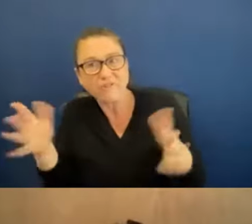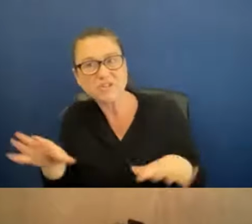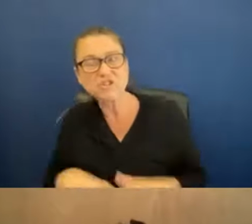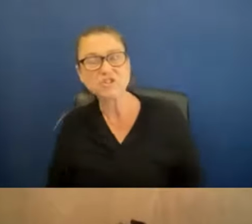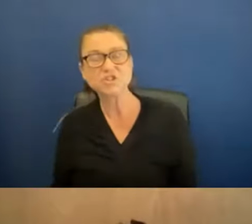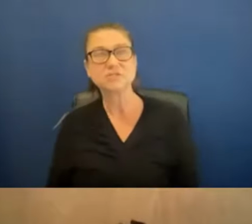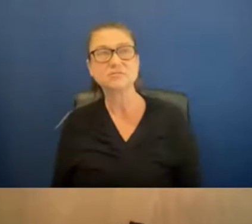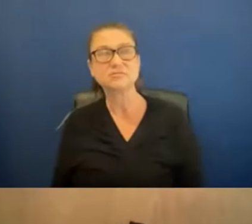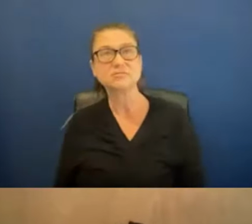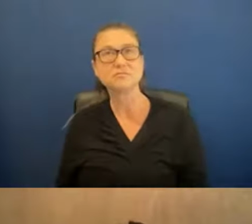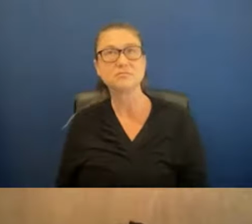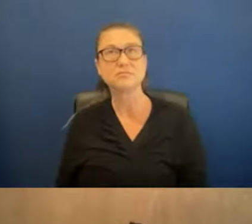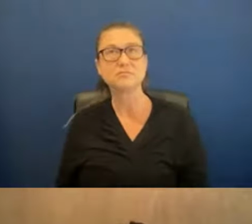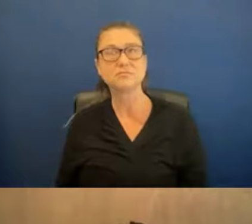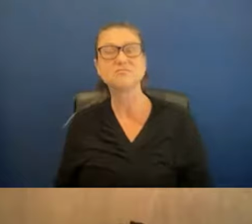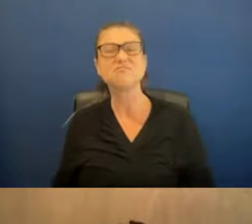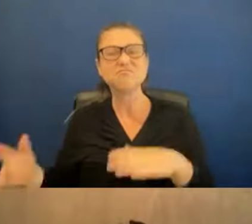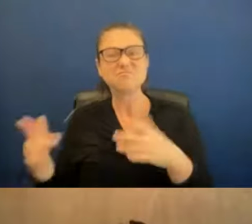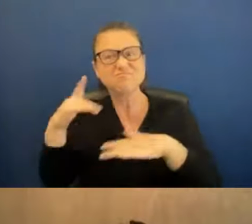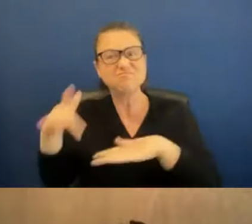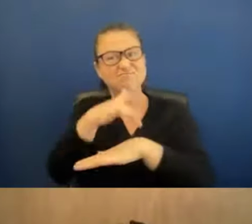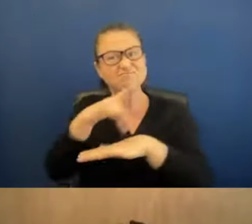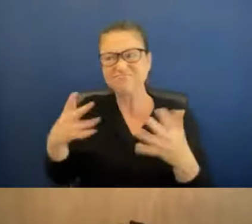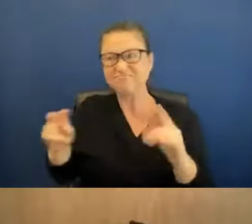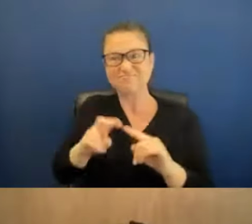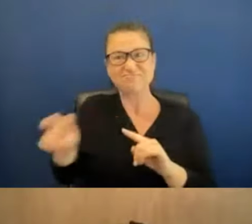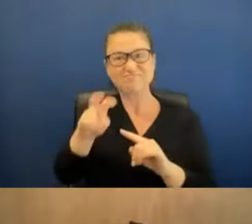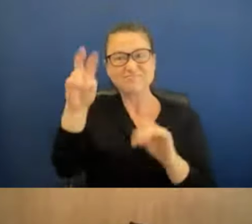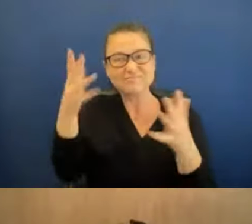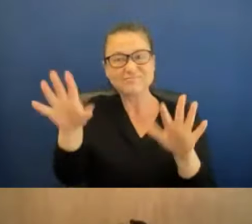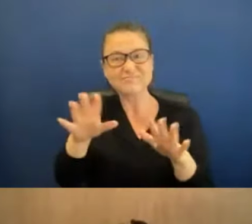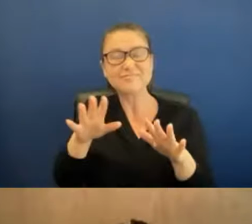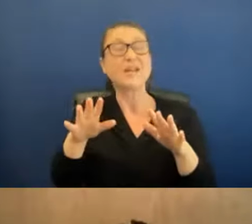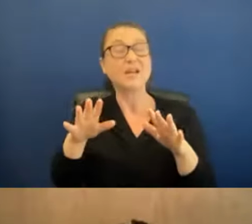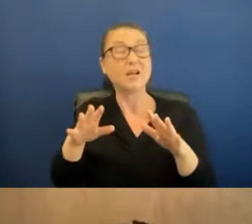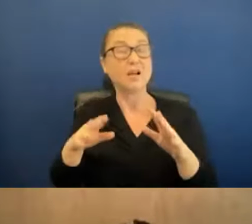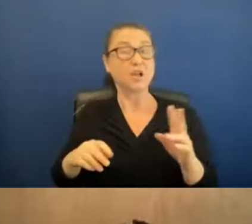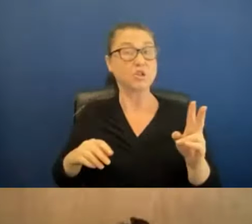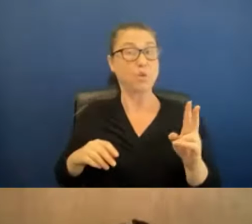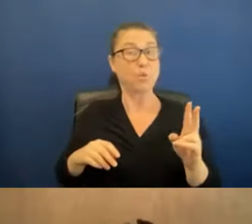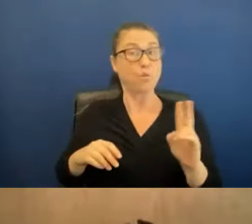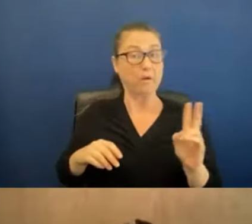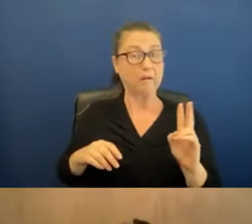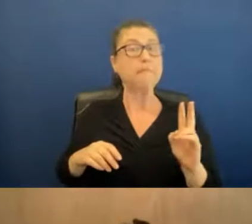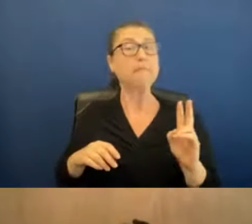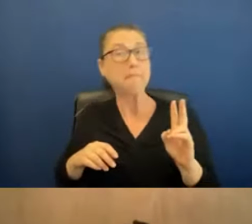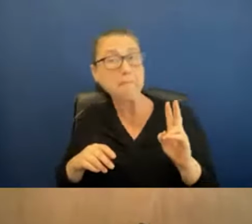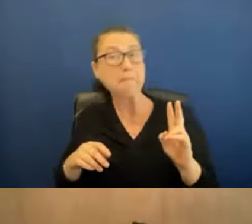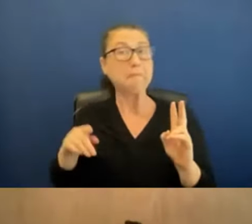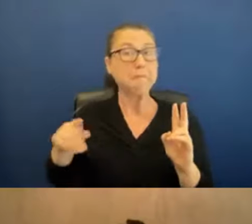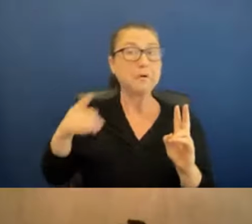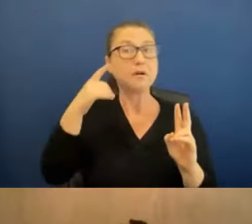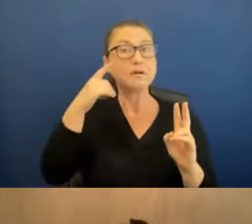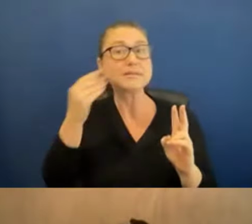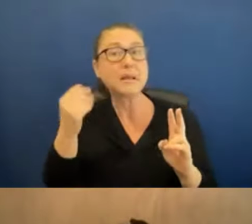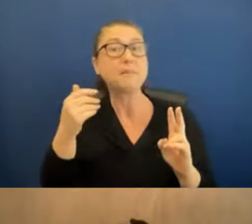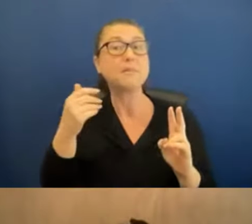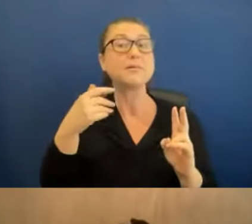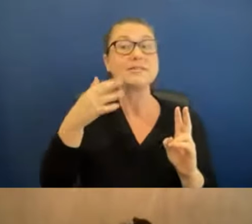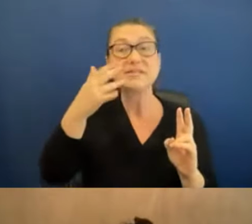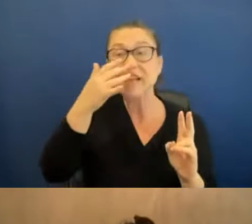out of, yeah, out of that, the, we started having these conversations with some of the teenagers in town that, that